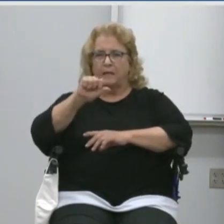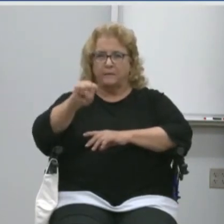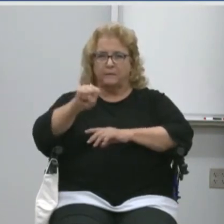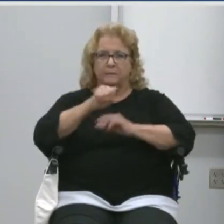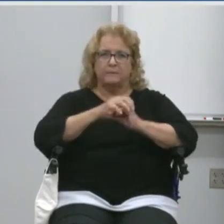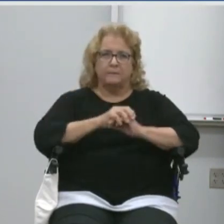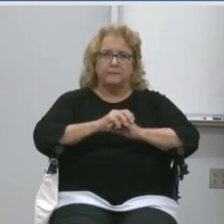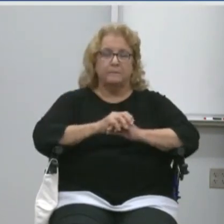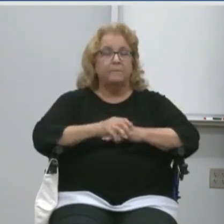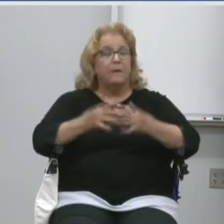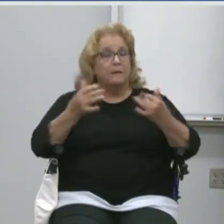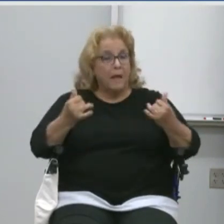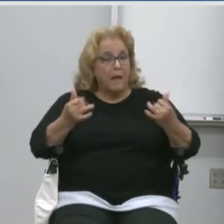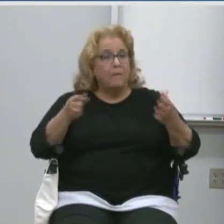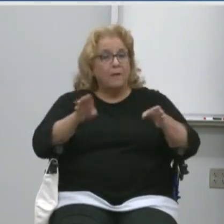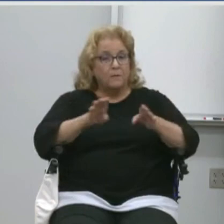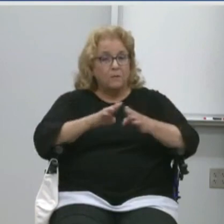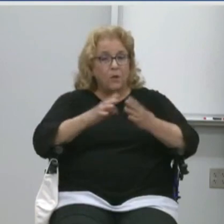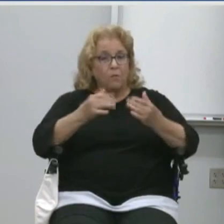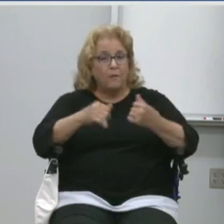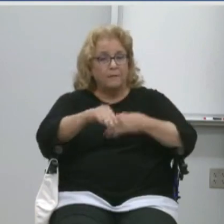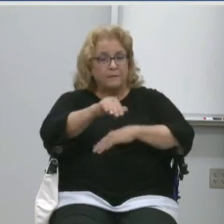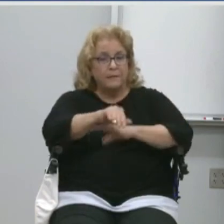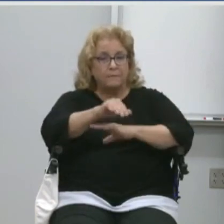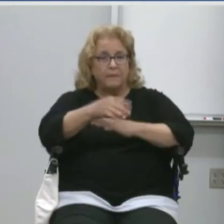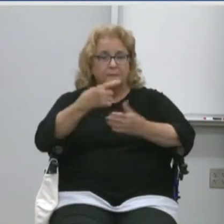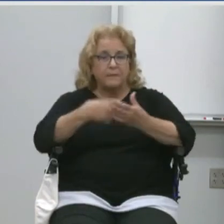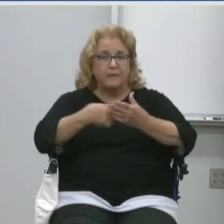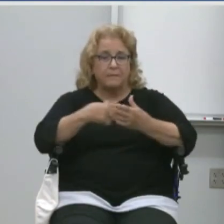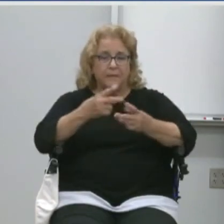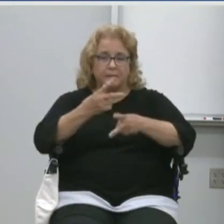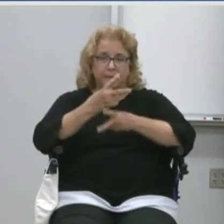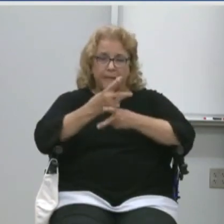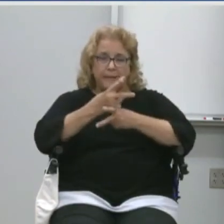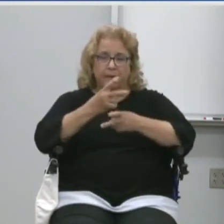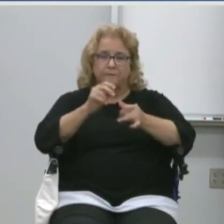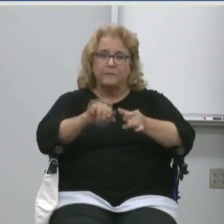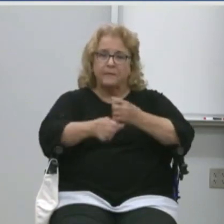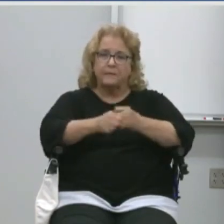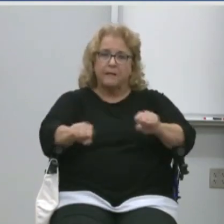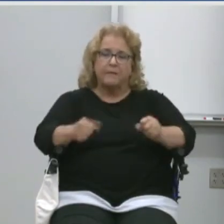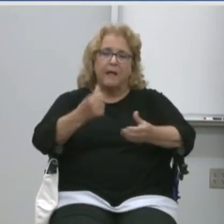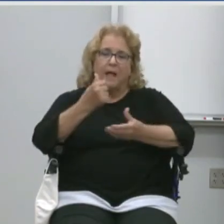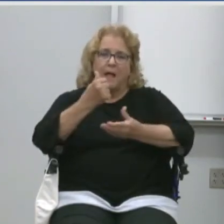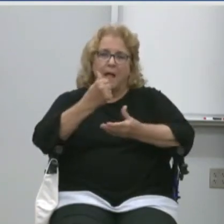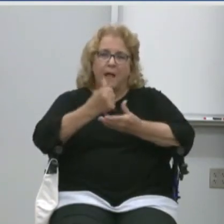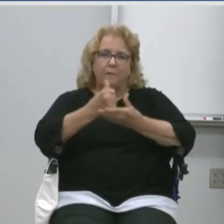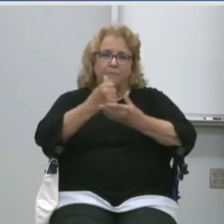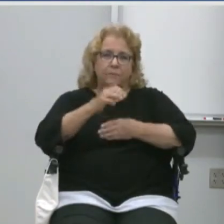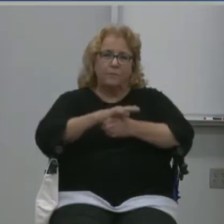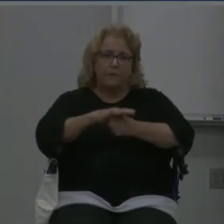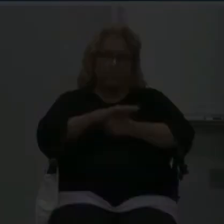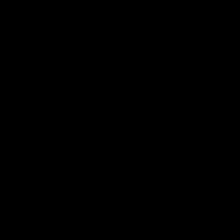ISAIAS. With that, we'll close this evening's conference. Take care, stay safe, and help your neighbors.